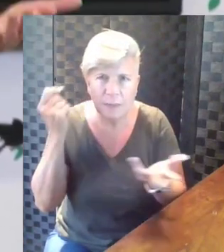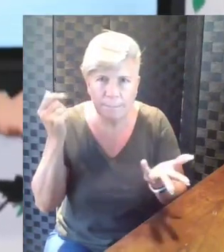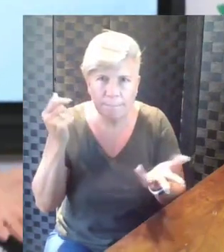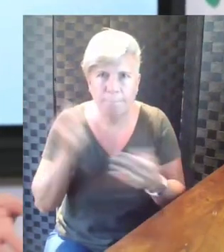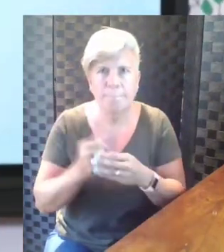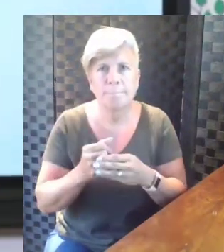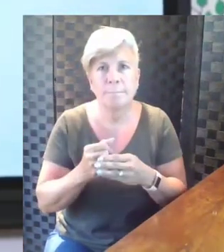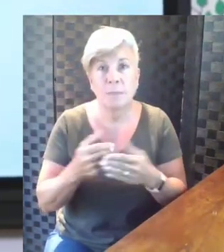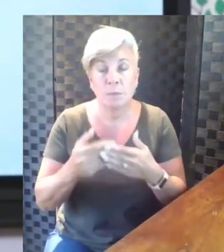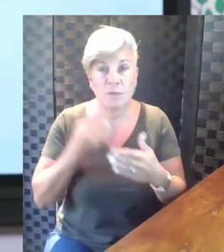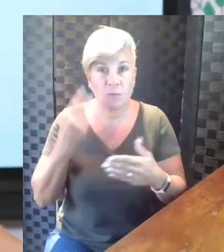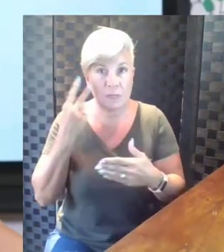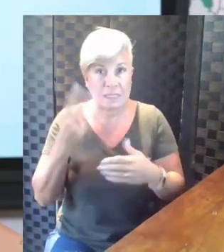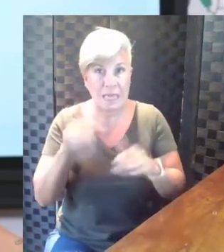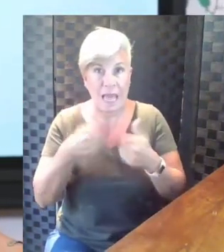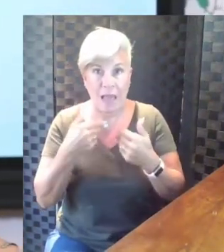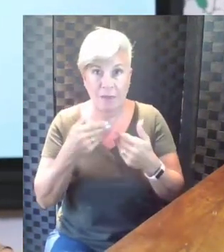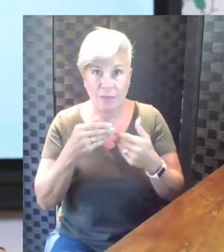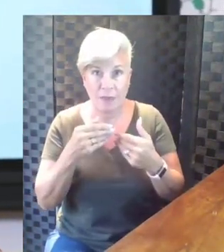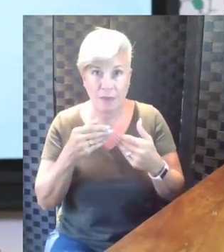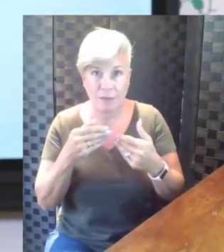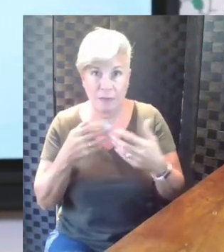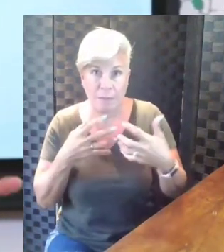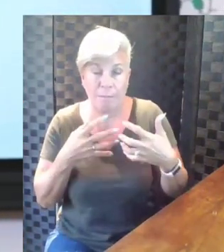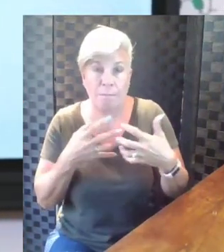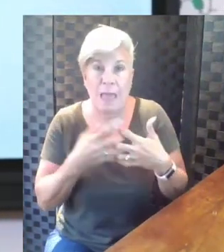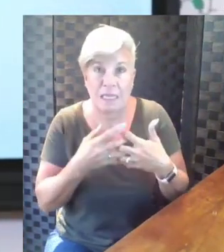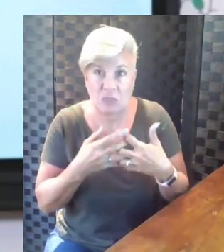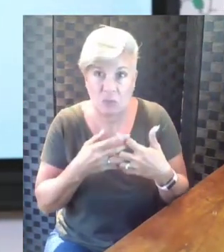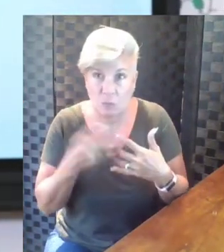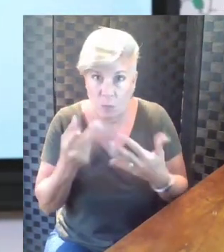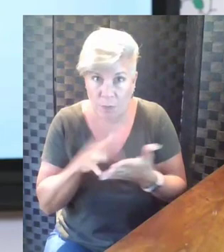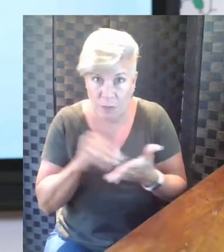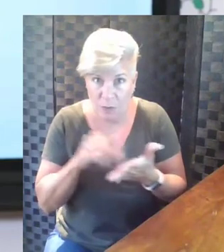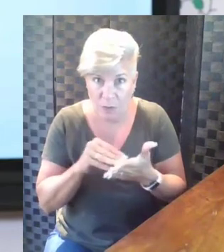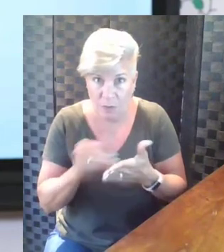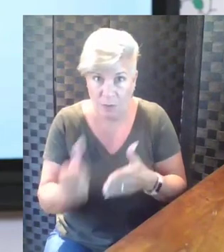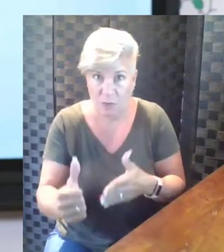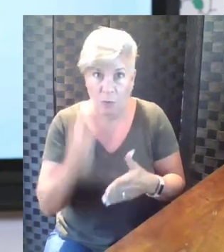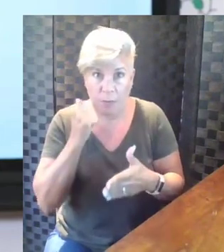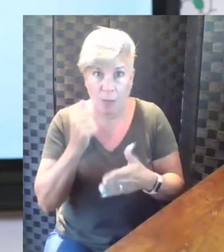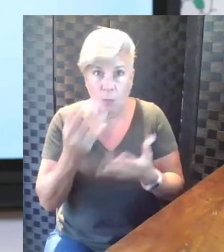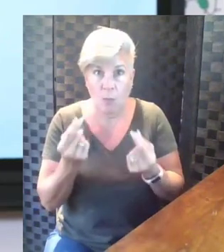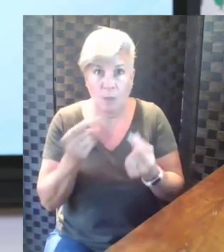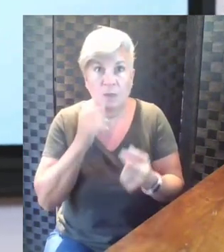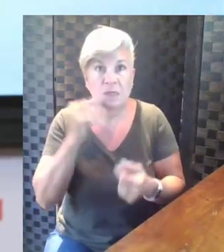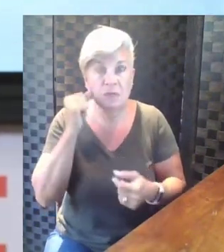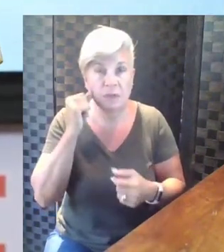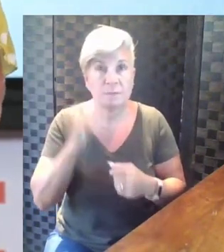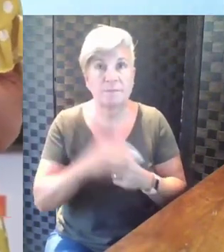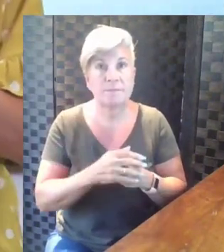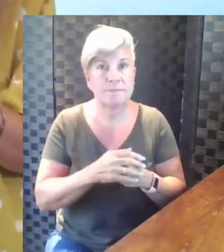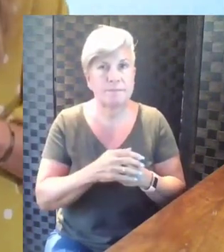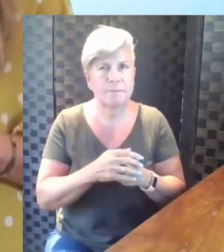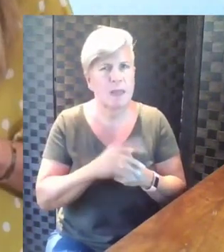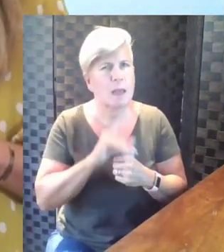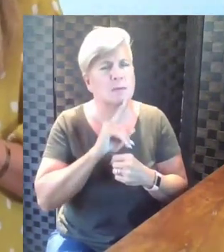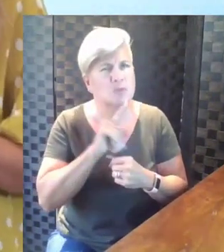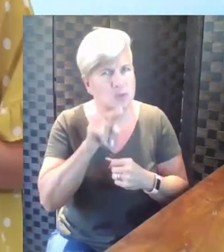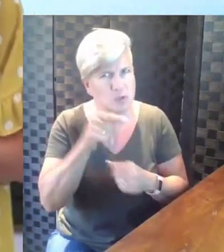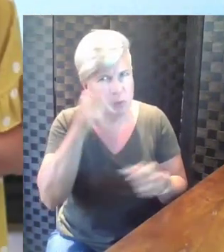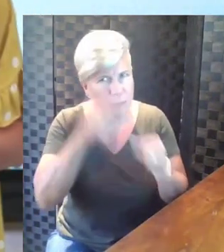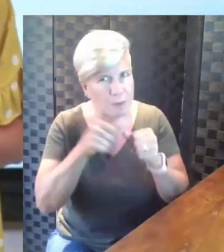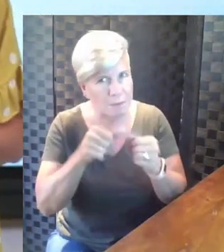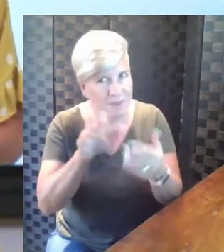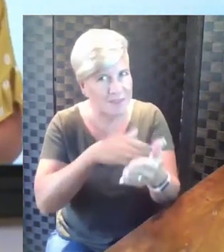So before we see how these are really going to fit in, let's take a look back at what we did yesterday. I bet you remember the